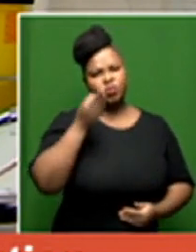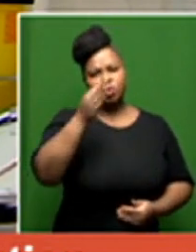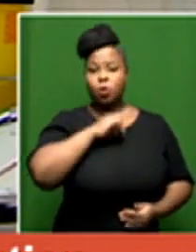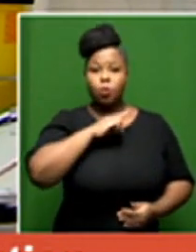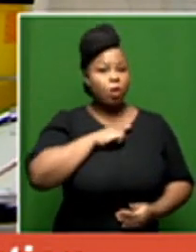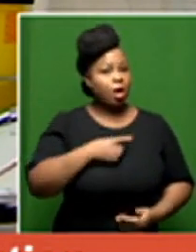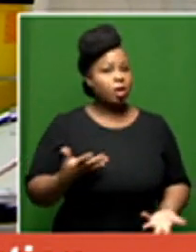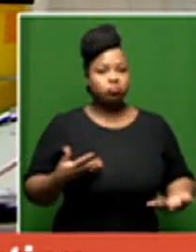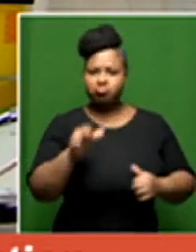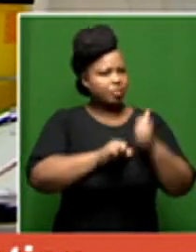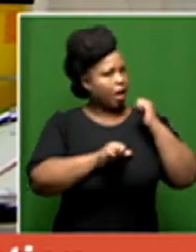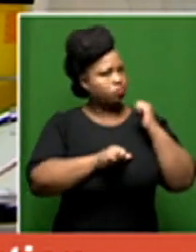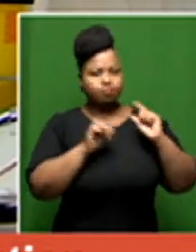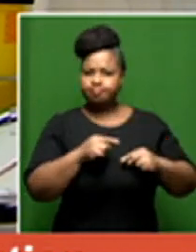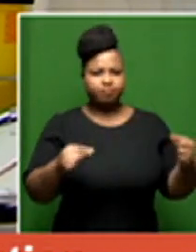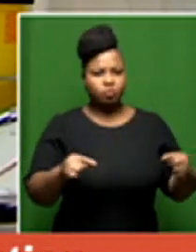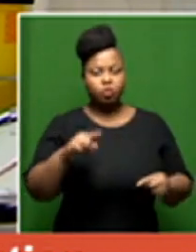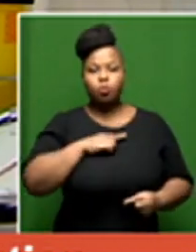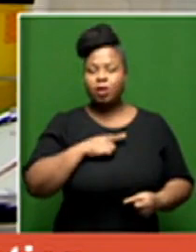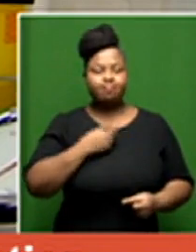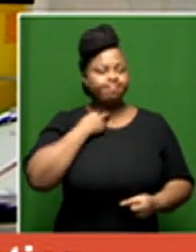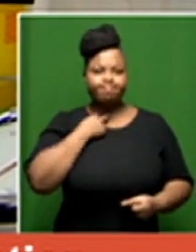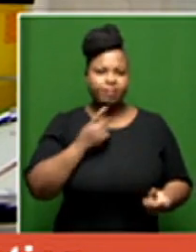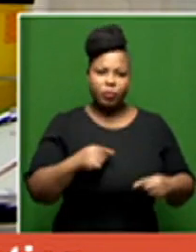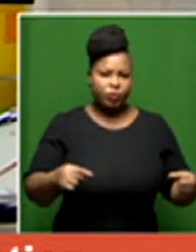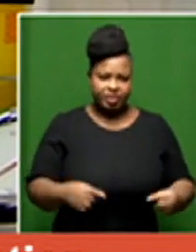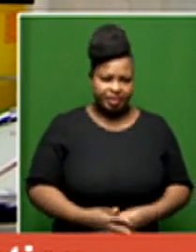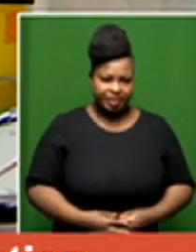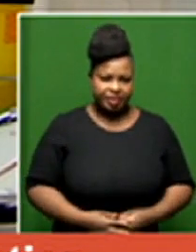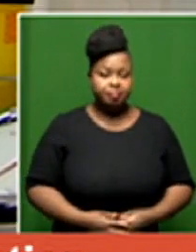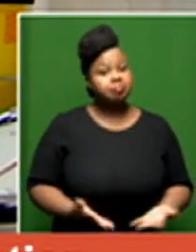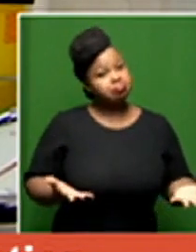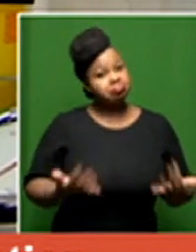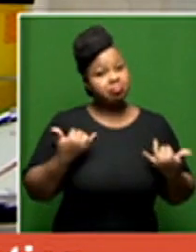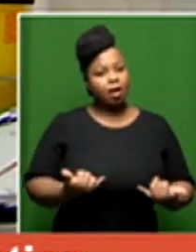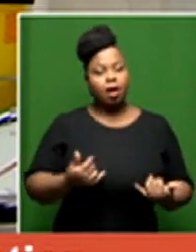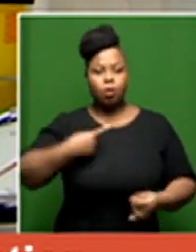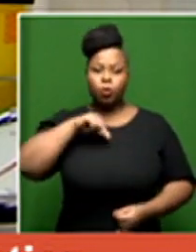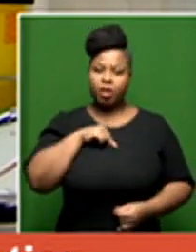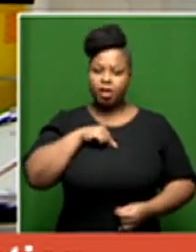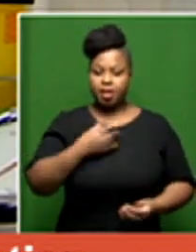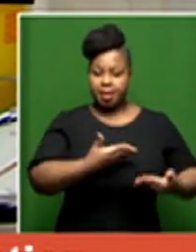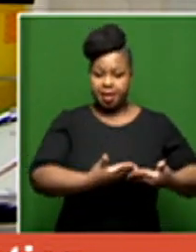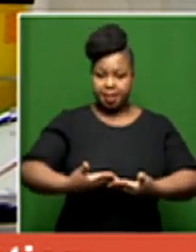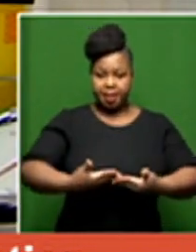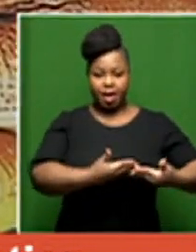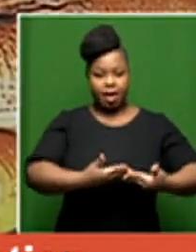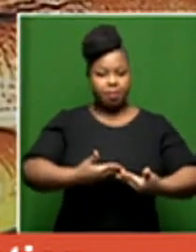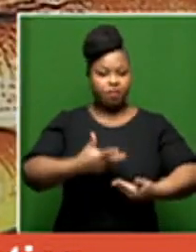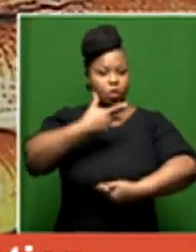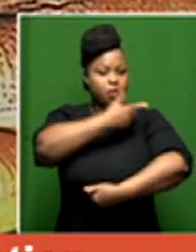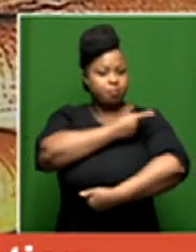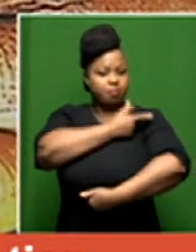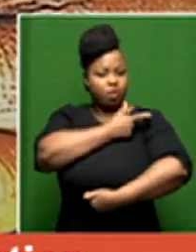you can't reverse it. It's an irreversible condition. So when we're giving